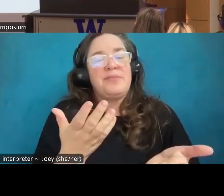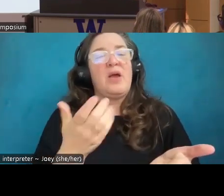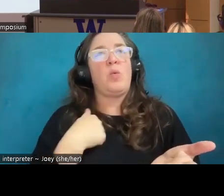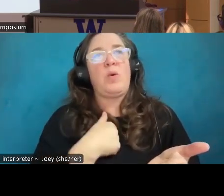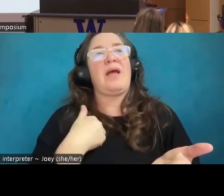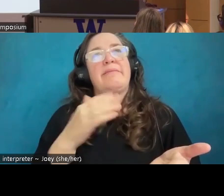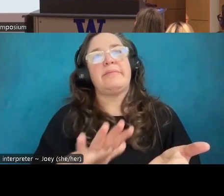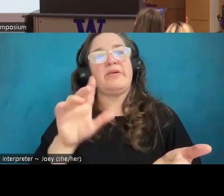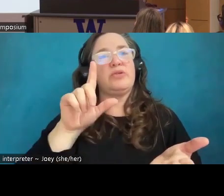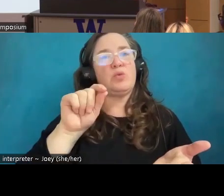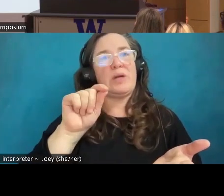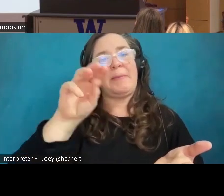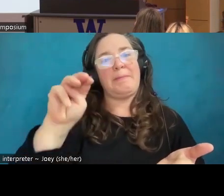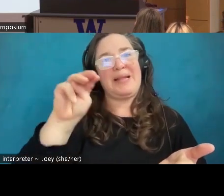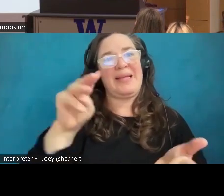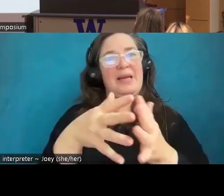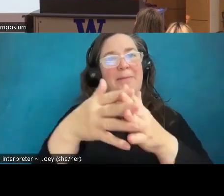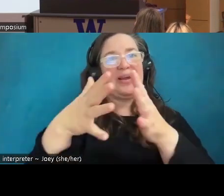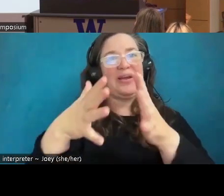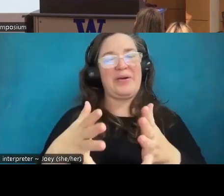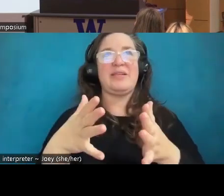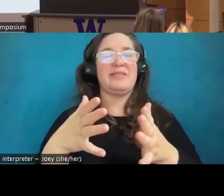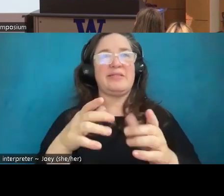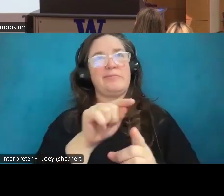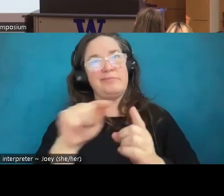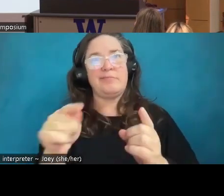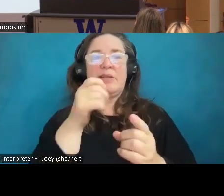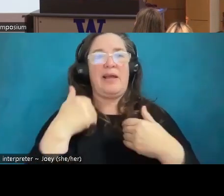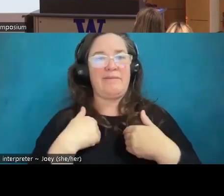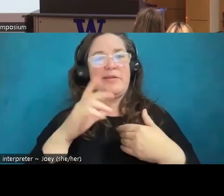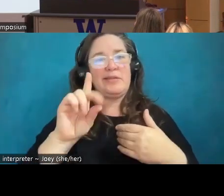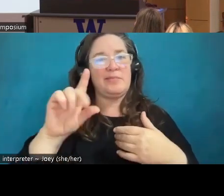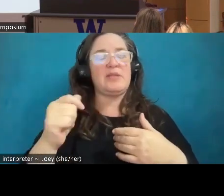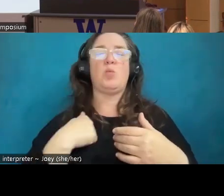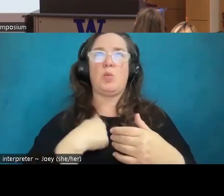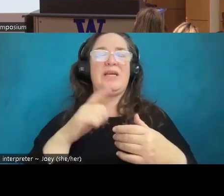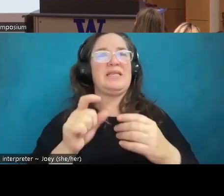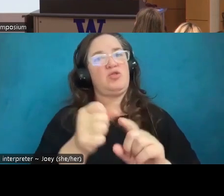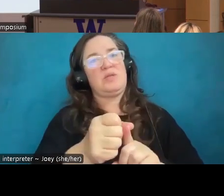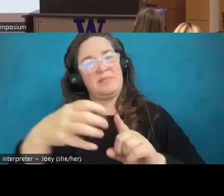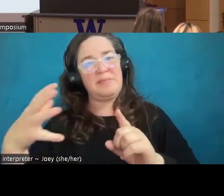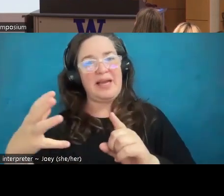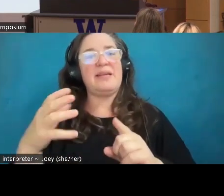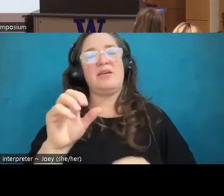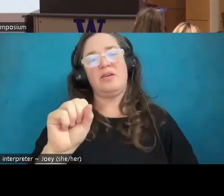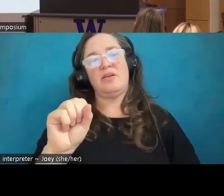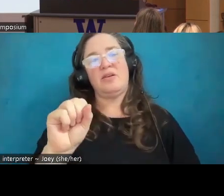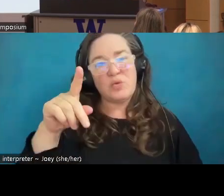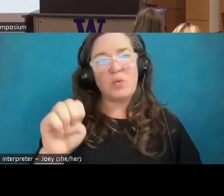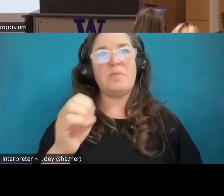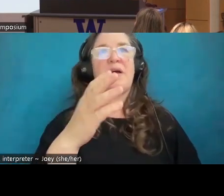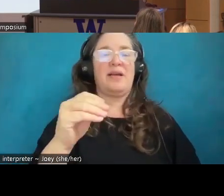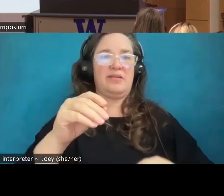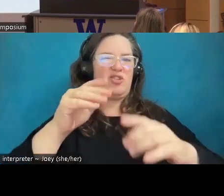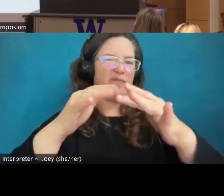Americans, many of which are disabled, and we only have these clinical trials. We need to expand the scope and the diversity of clinical trials and